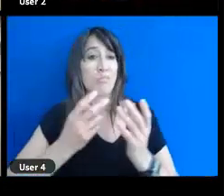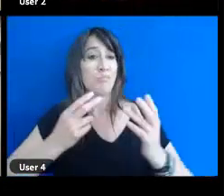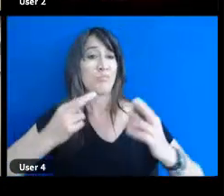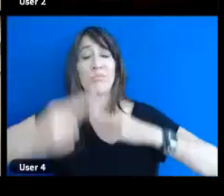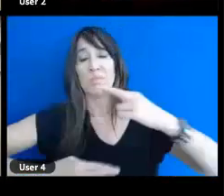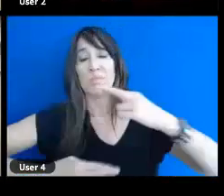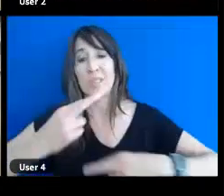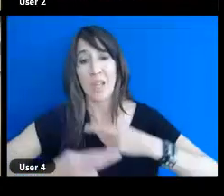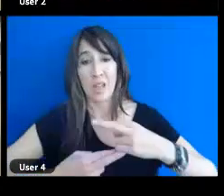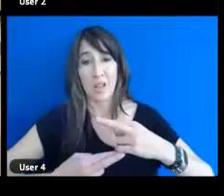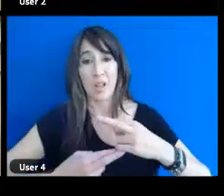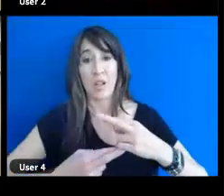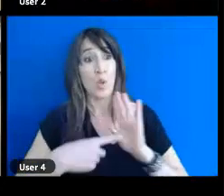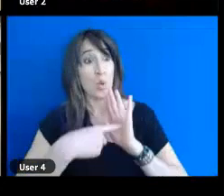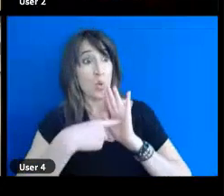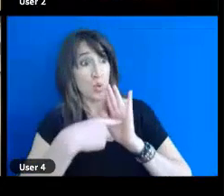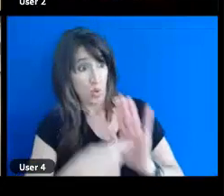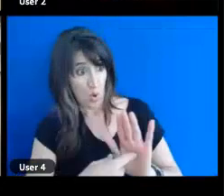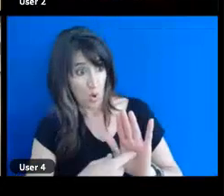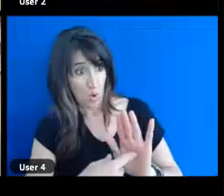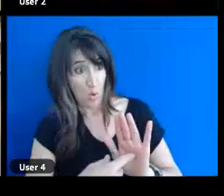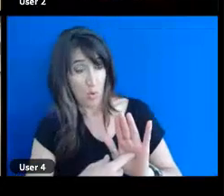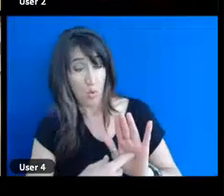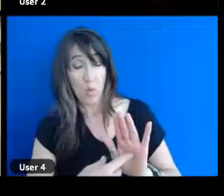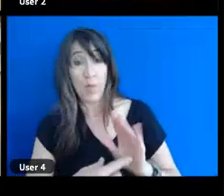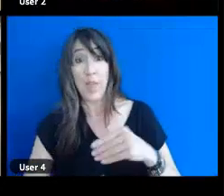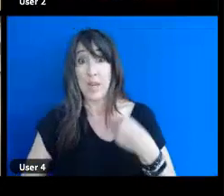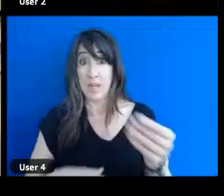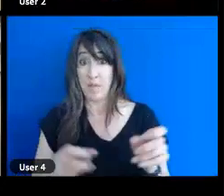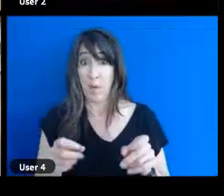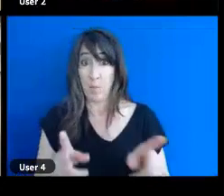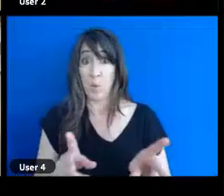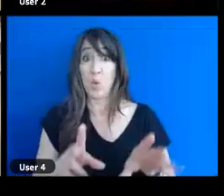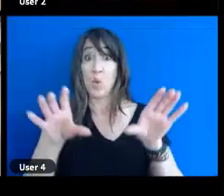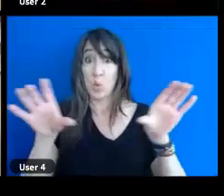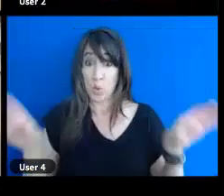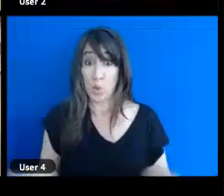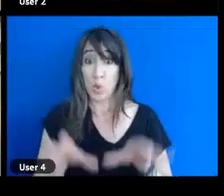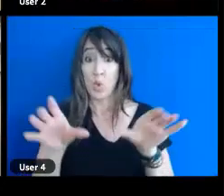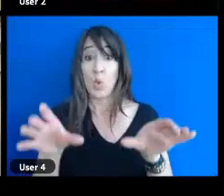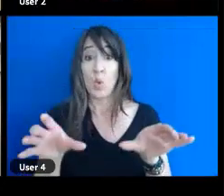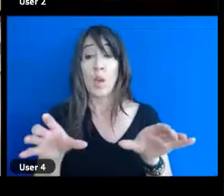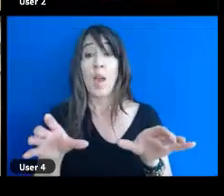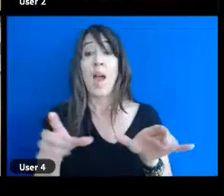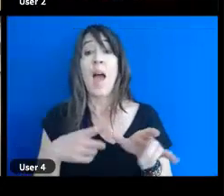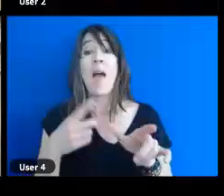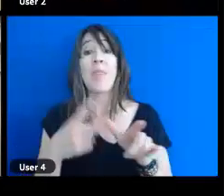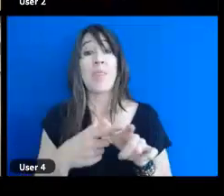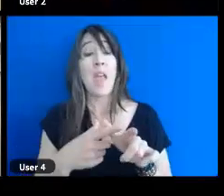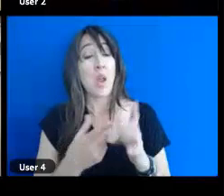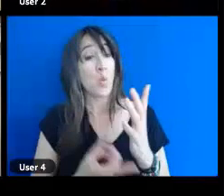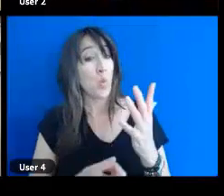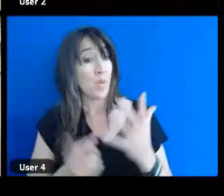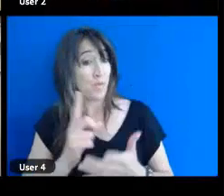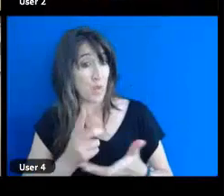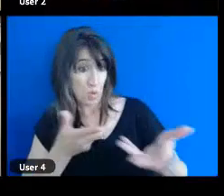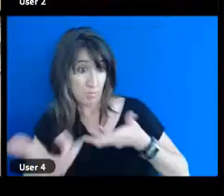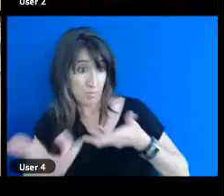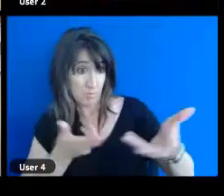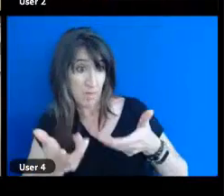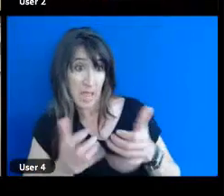example, data entry or filing or recycling. has an opportunity to do